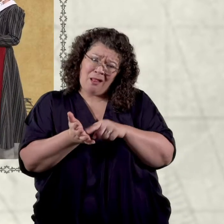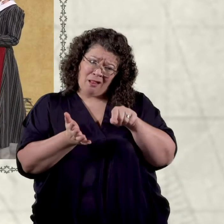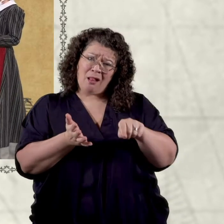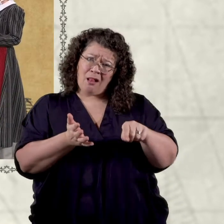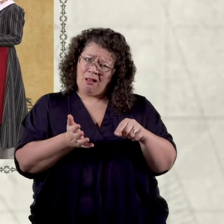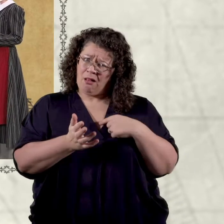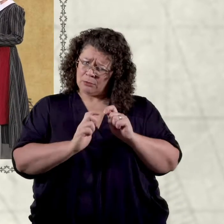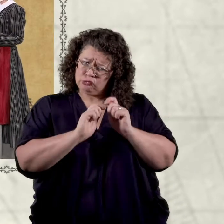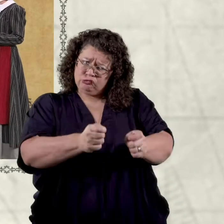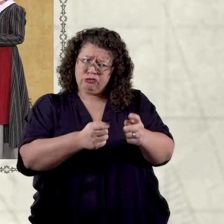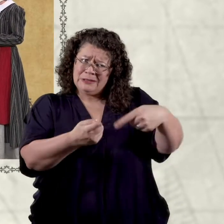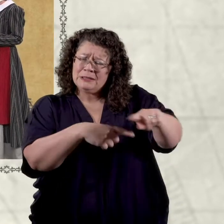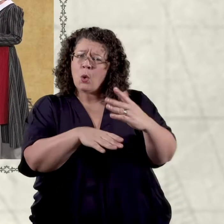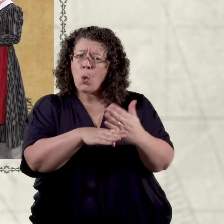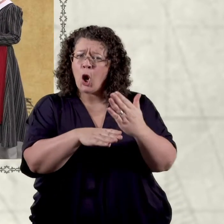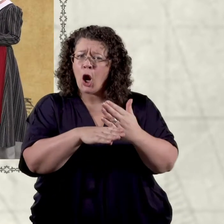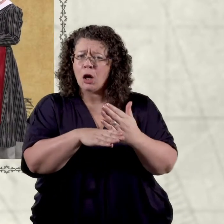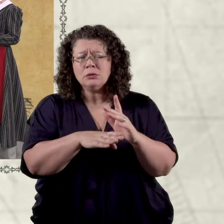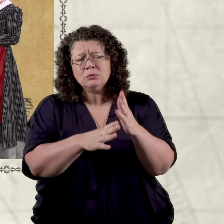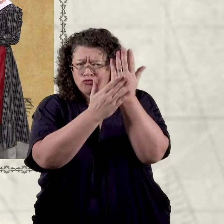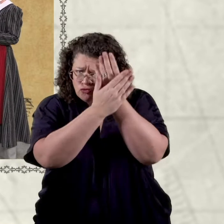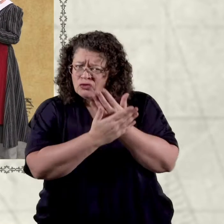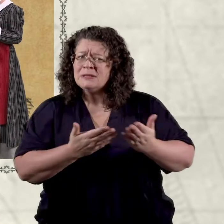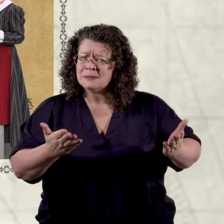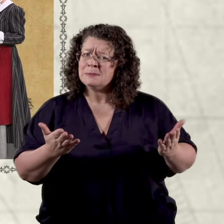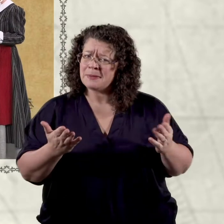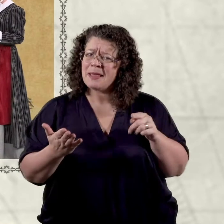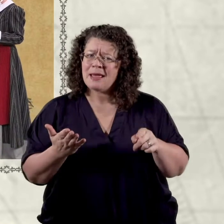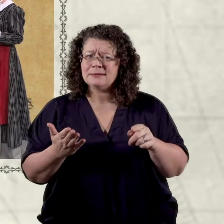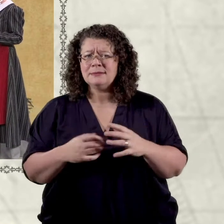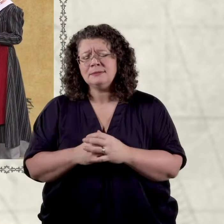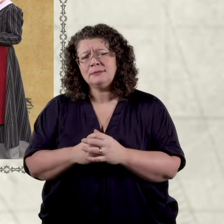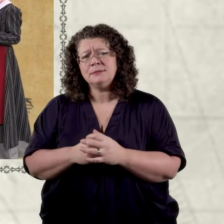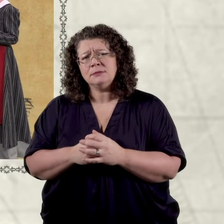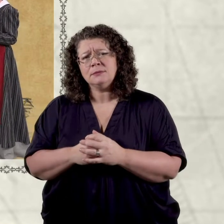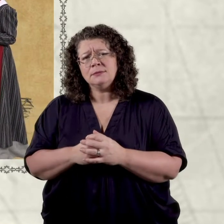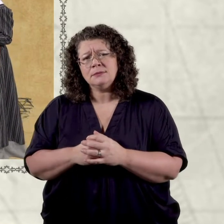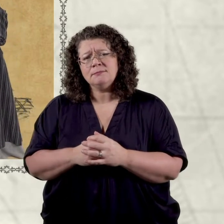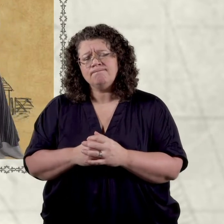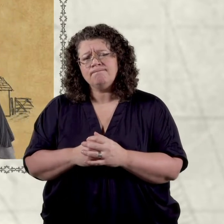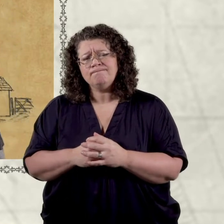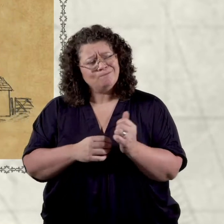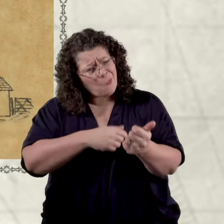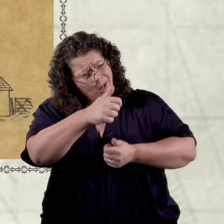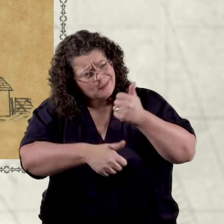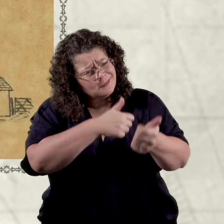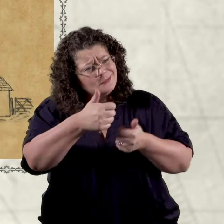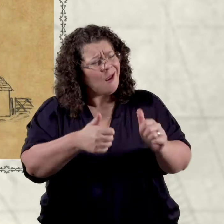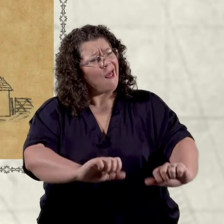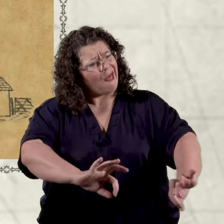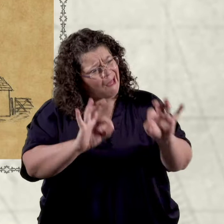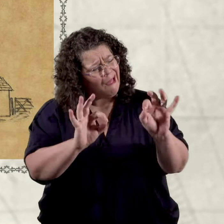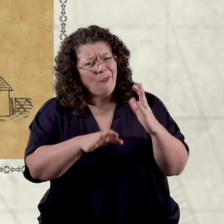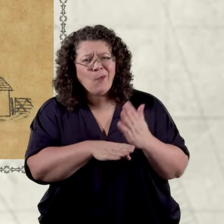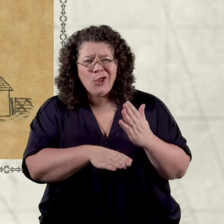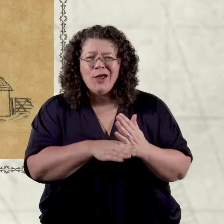I would treat my workers with respect at my mill, Melyn Gwenffrwd. "Well done.